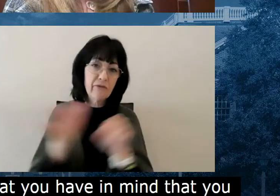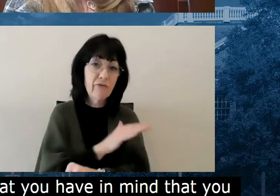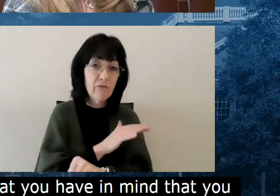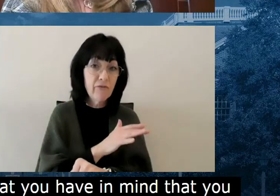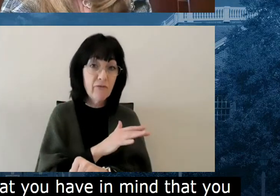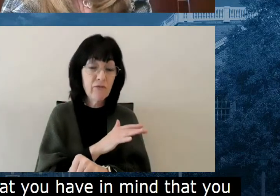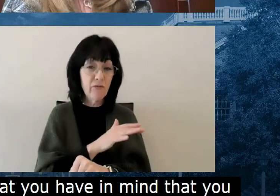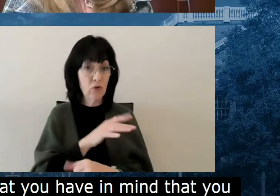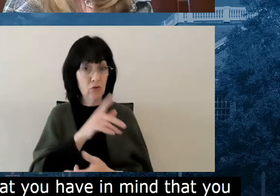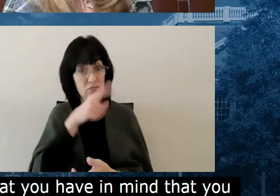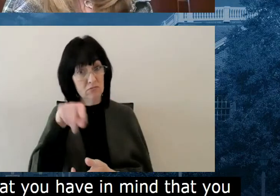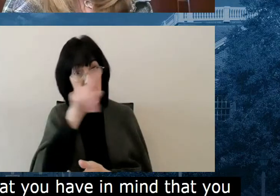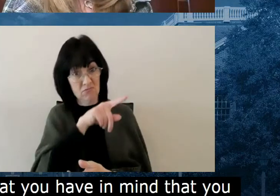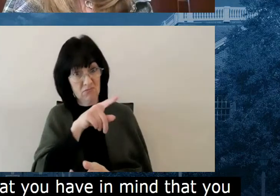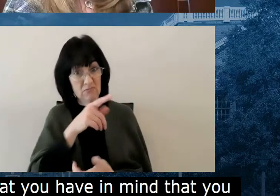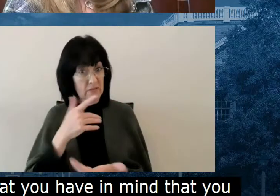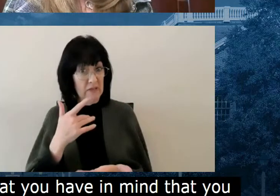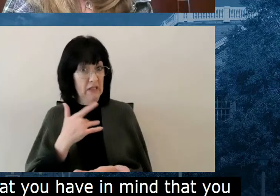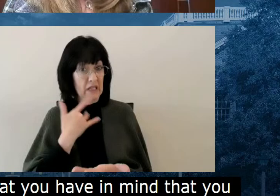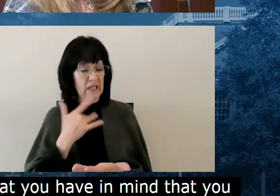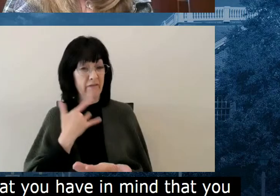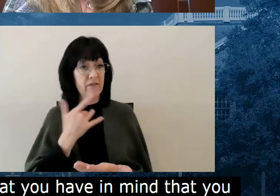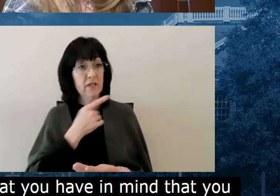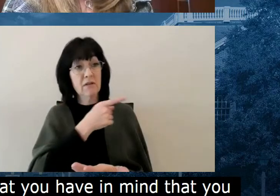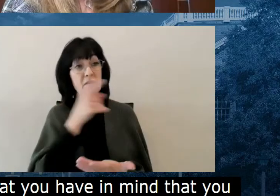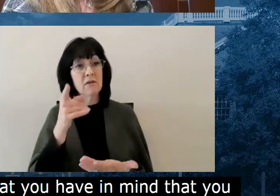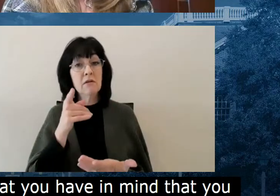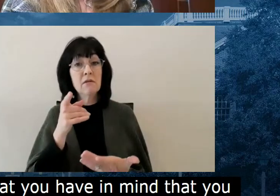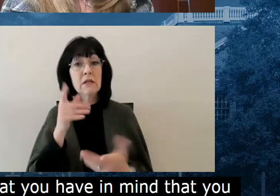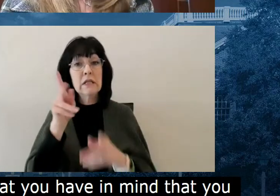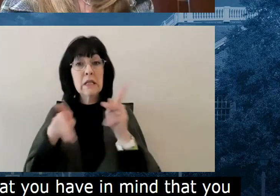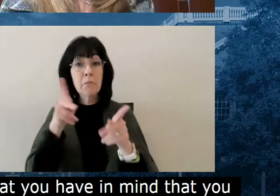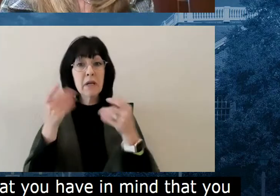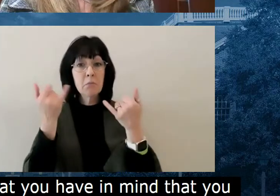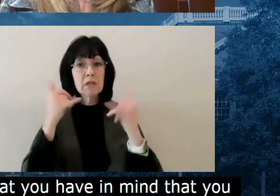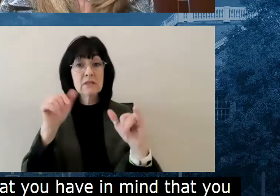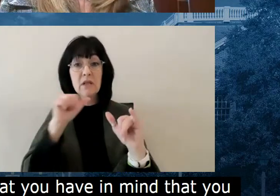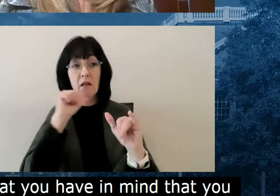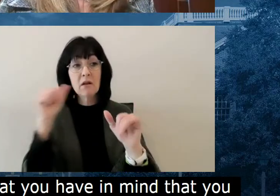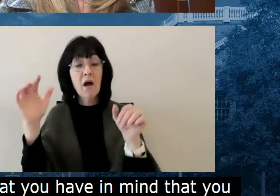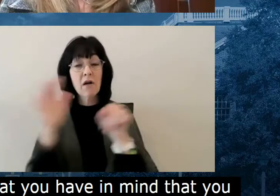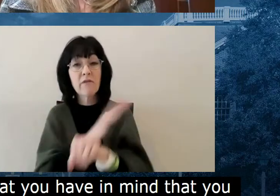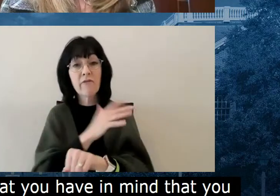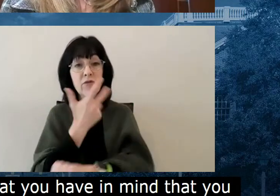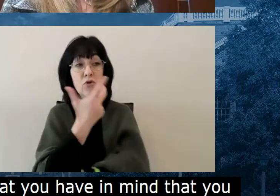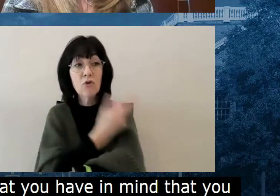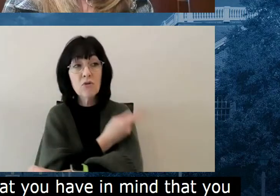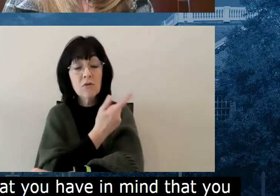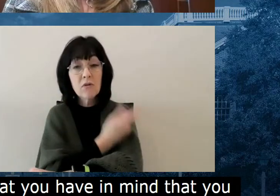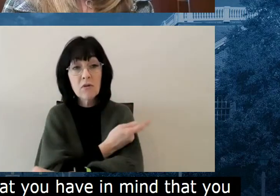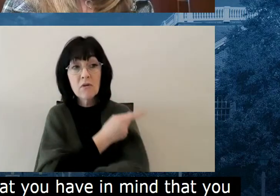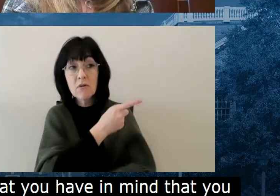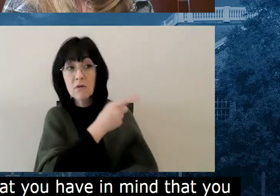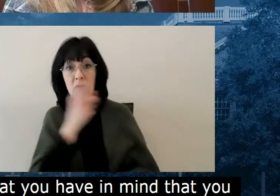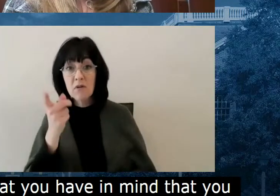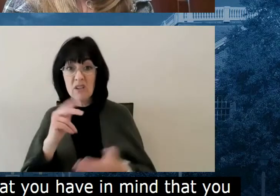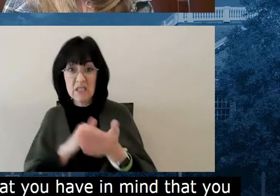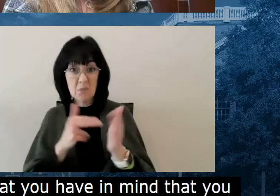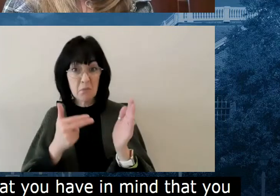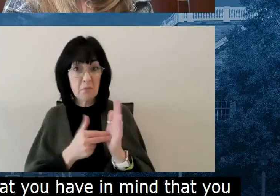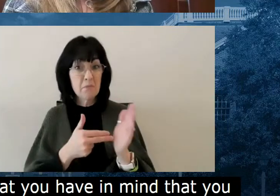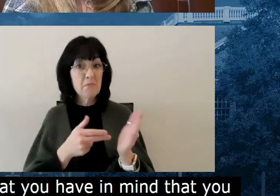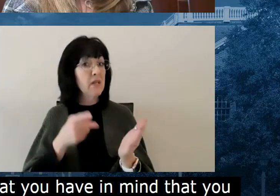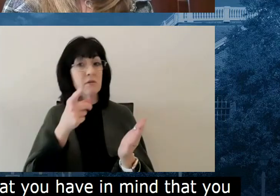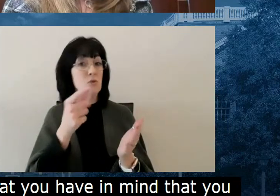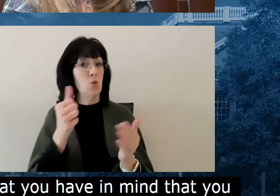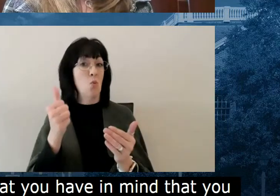afraid we may not get there due to any vaccine hesitancy? Yeah, I'm not sure what Governor Wolf has said with respect to that.